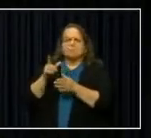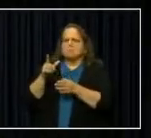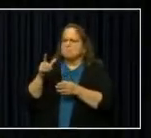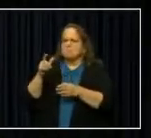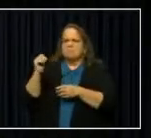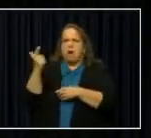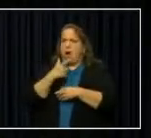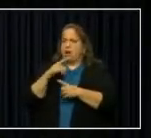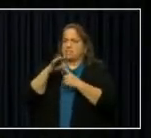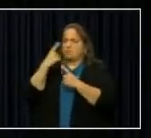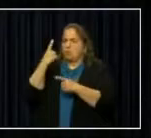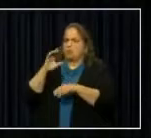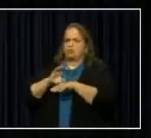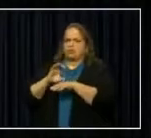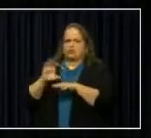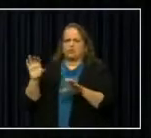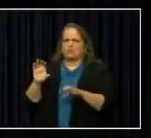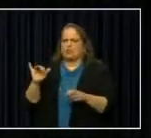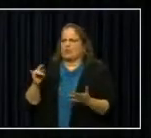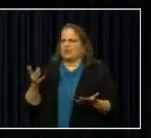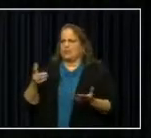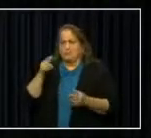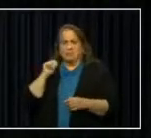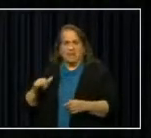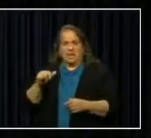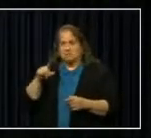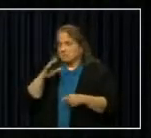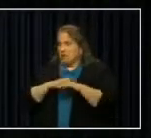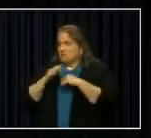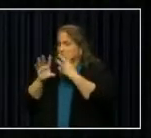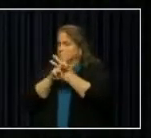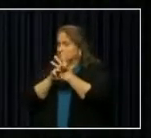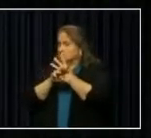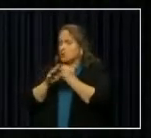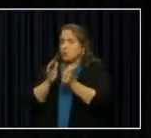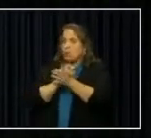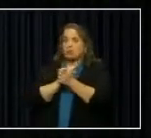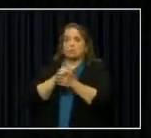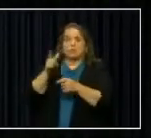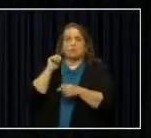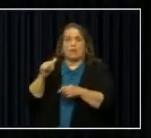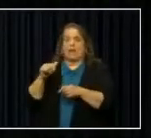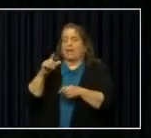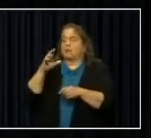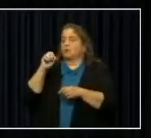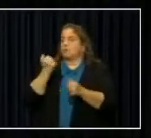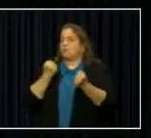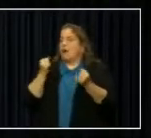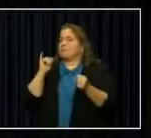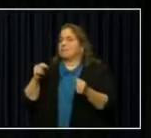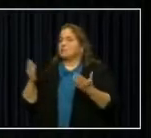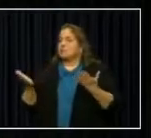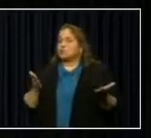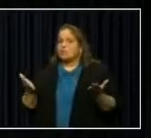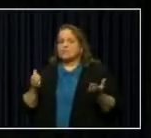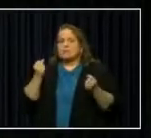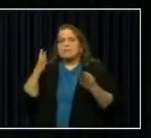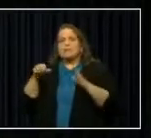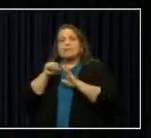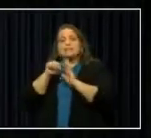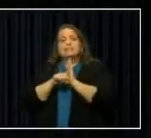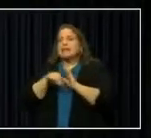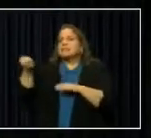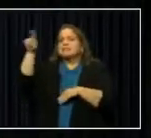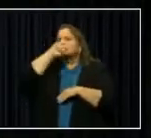in this Commonwealth are engaged in them. You can do it virtually, and you can do it in a drive-in service. And in many states, they are not allowing